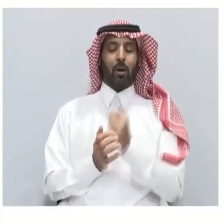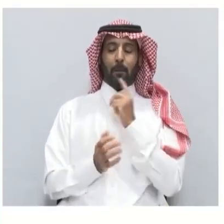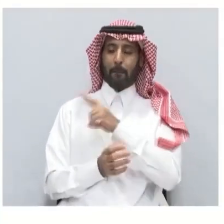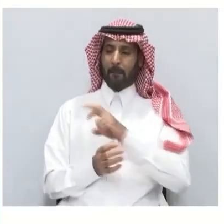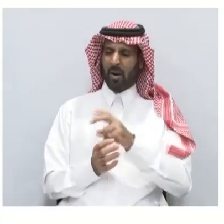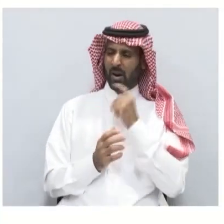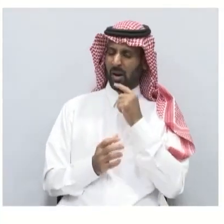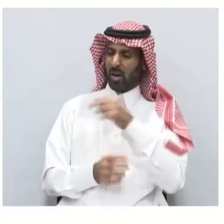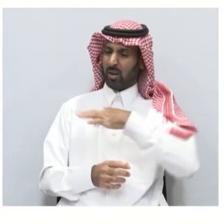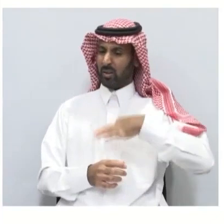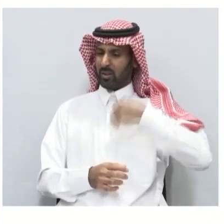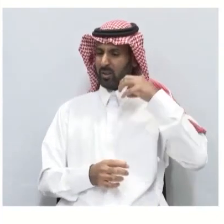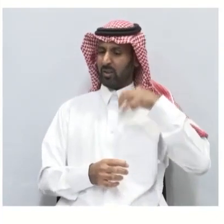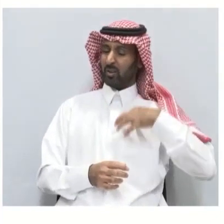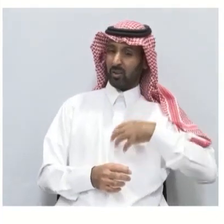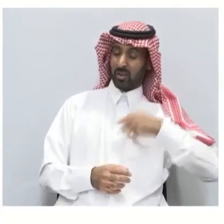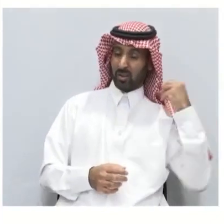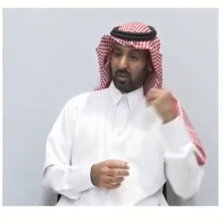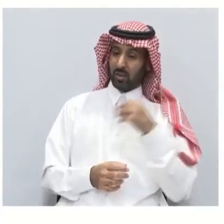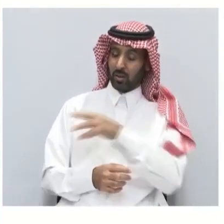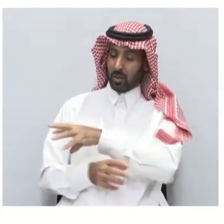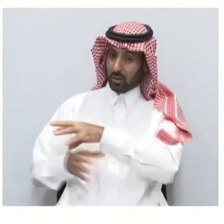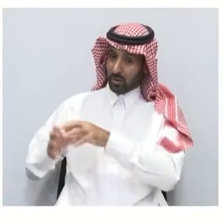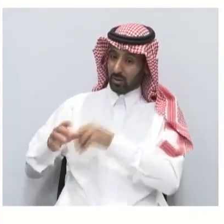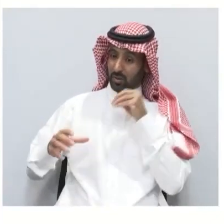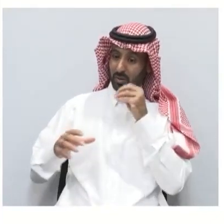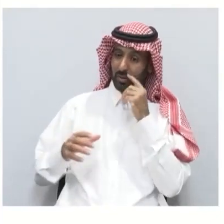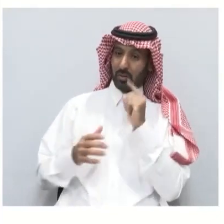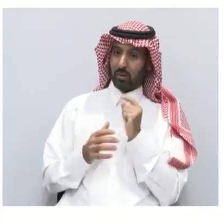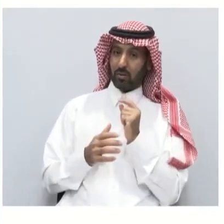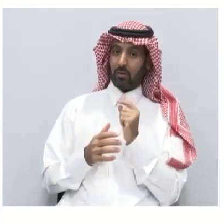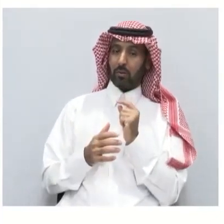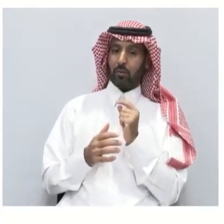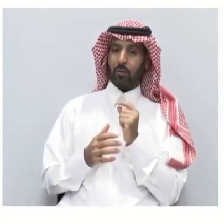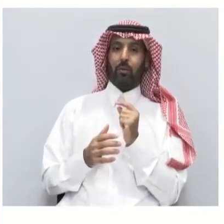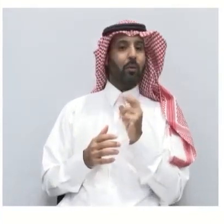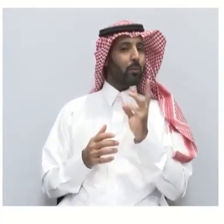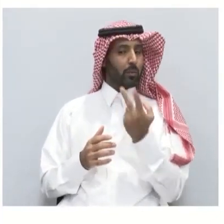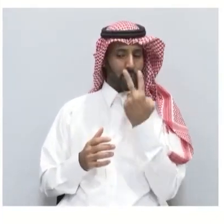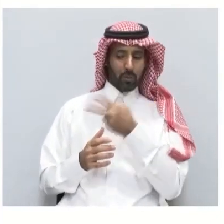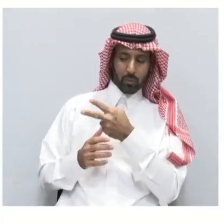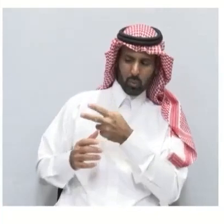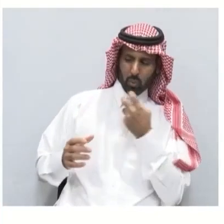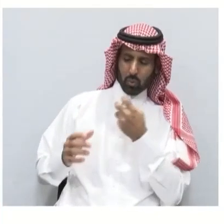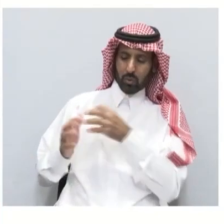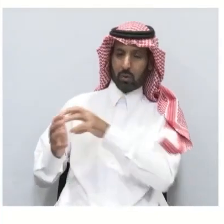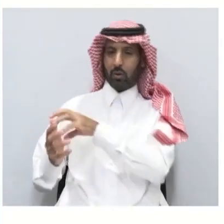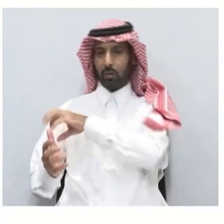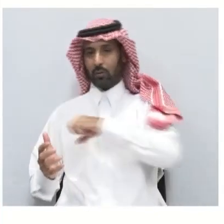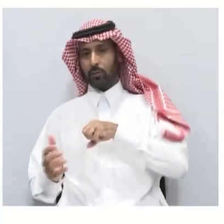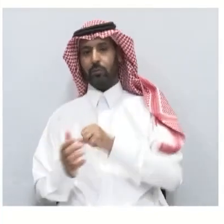word steal, to steal something, to take something from someone without them